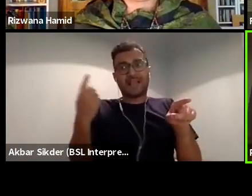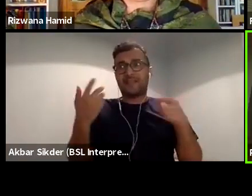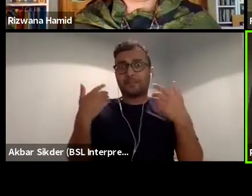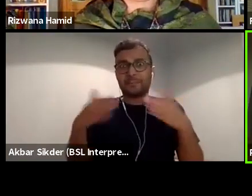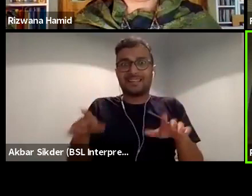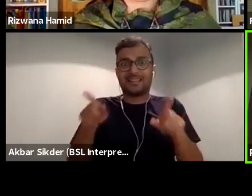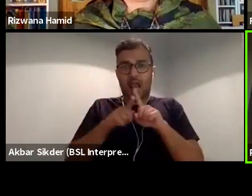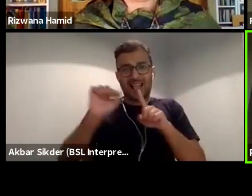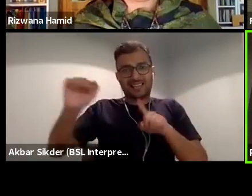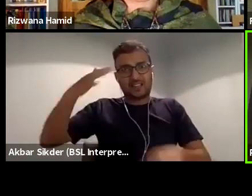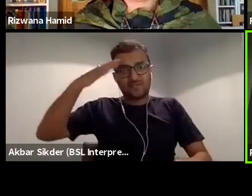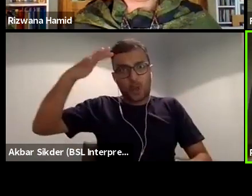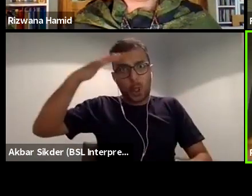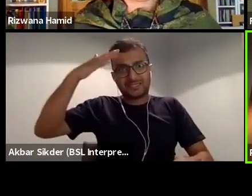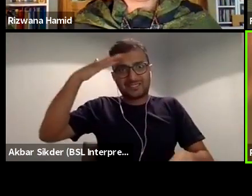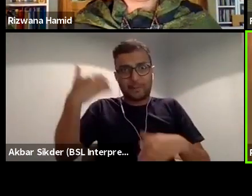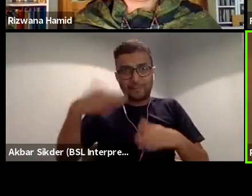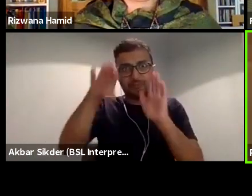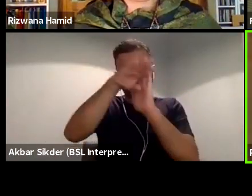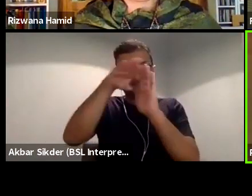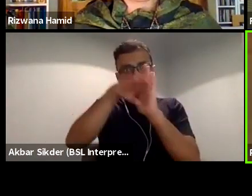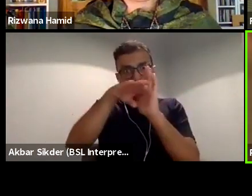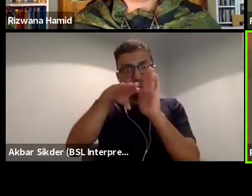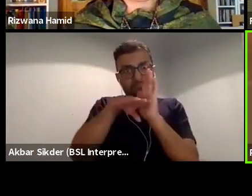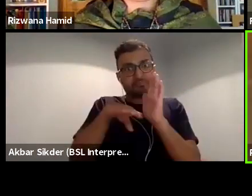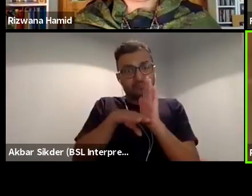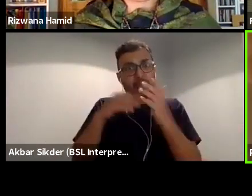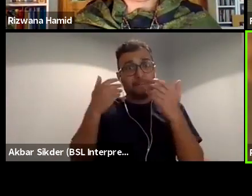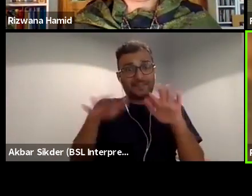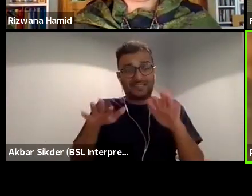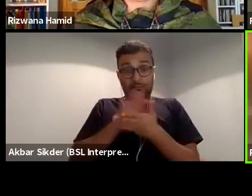undeniable. But reflecting on what Lizzie said,